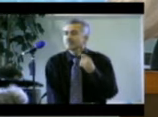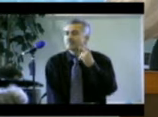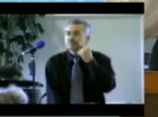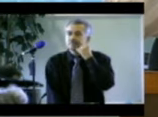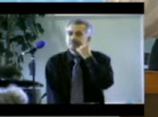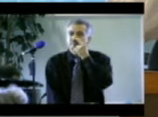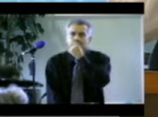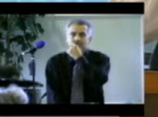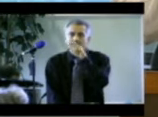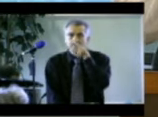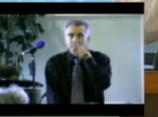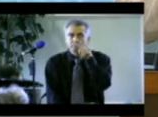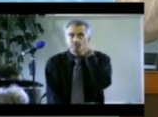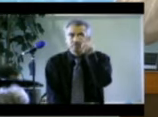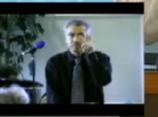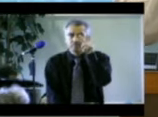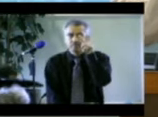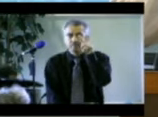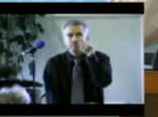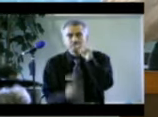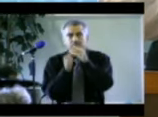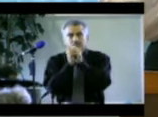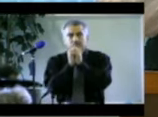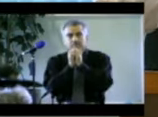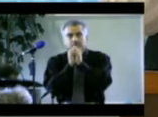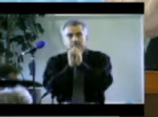reaching out in prayer,